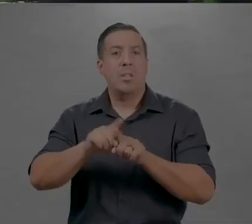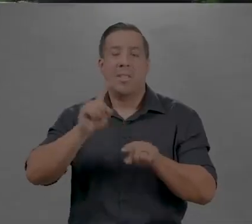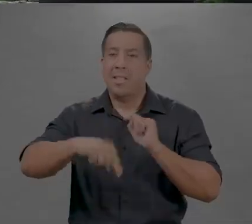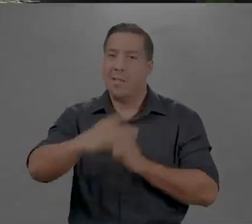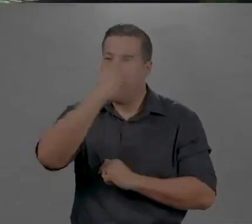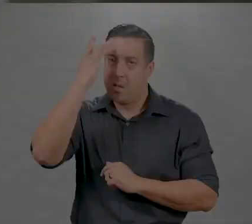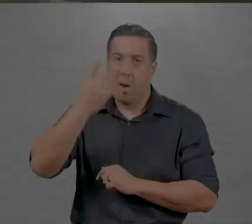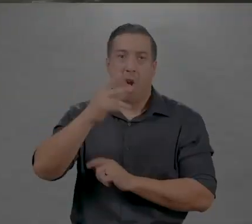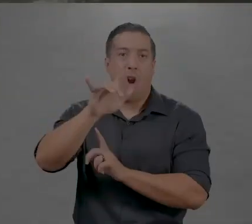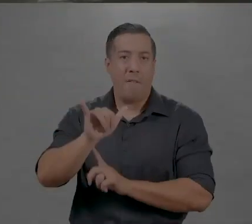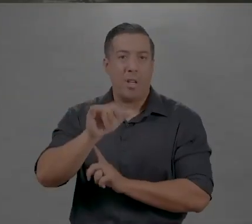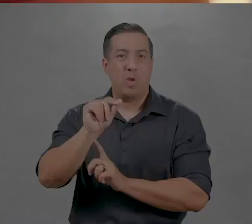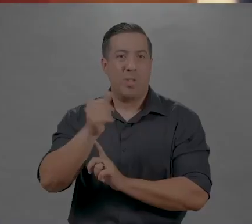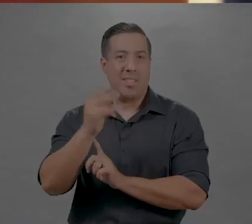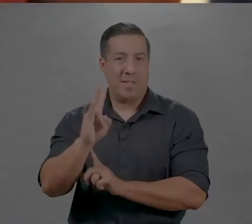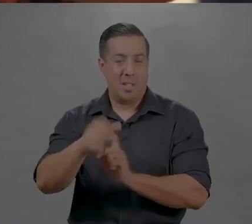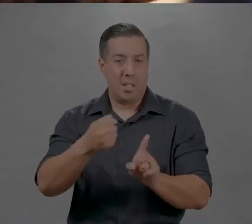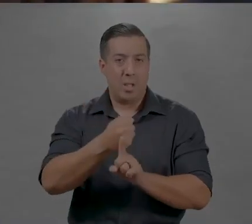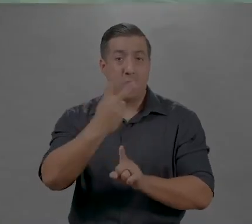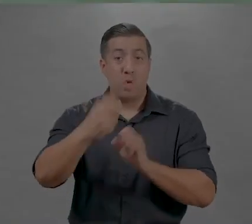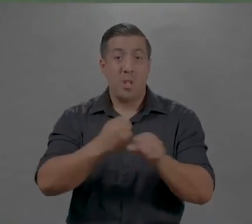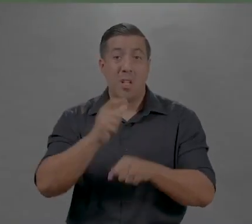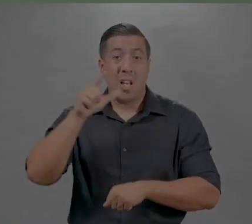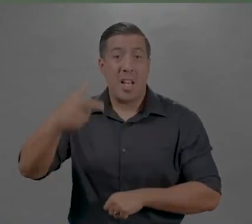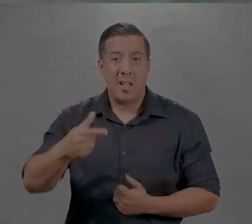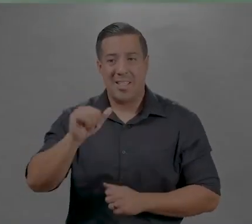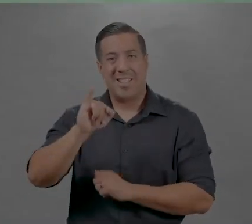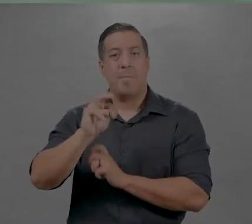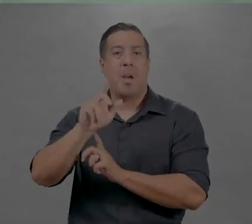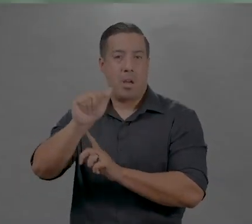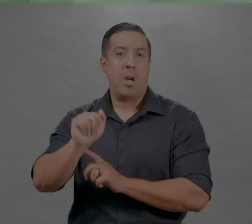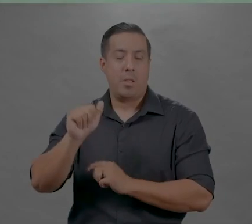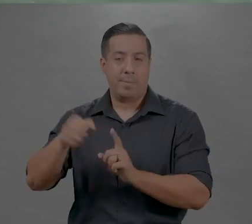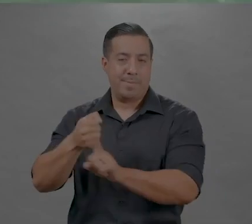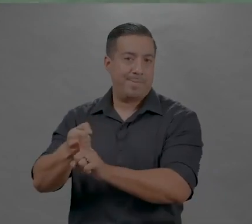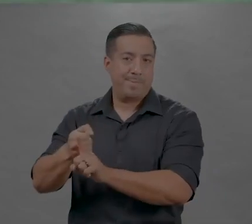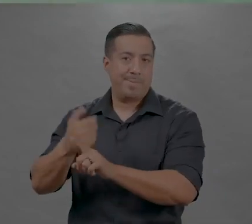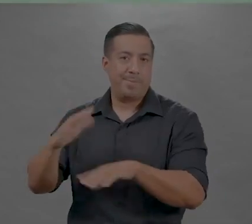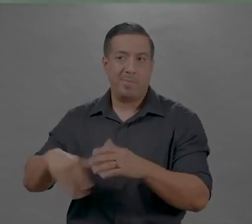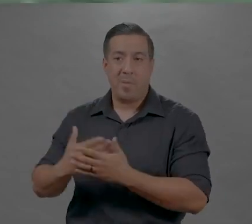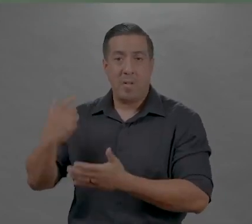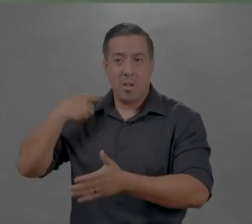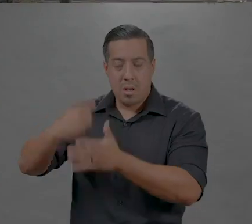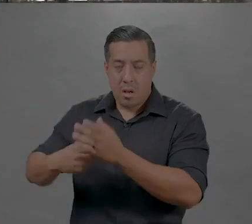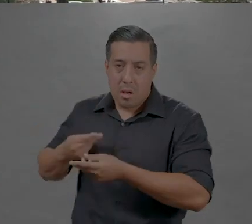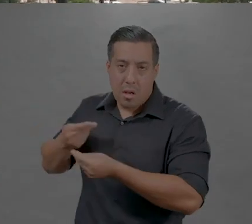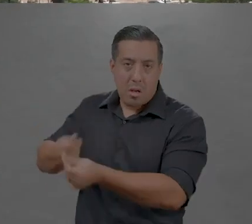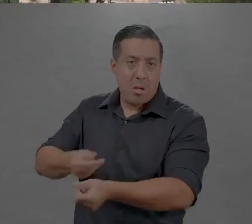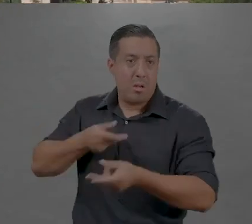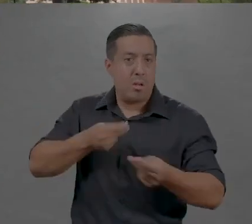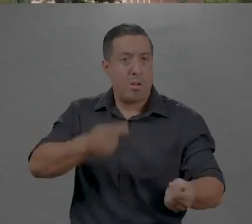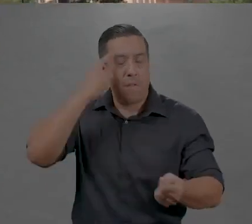the unforgettable Harvey in 2017, and just 2 years later, Imelda. These costly storms